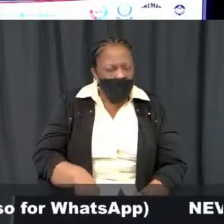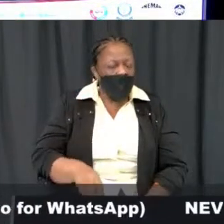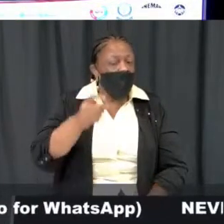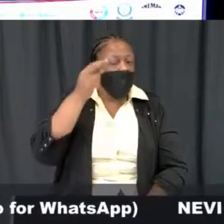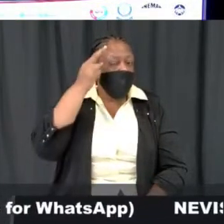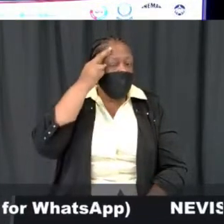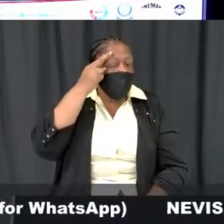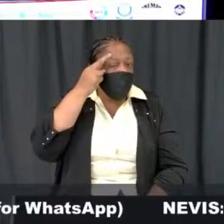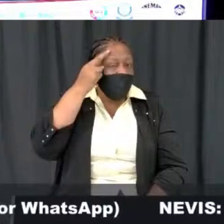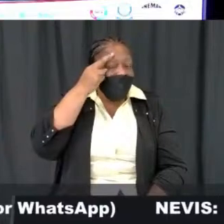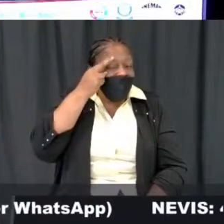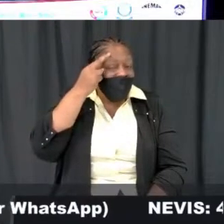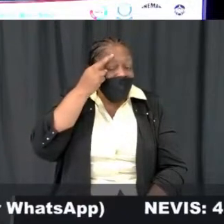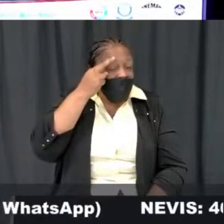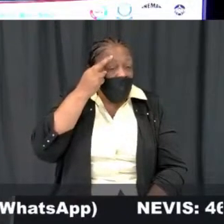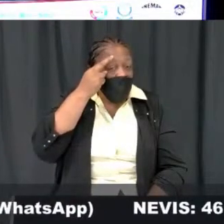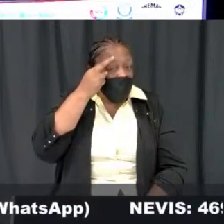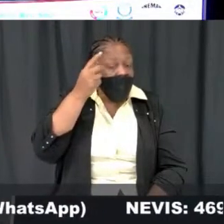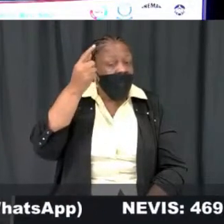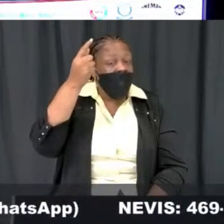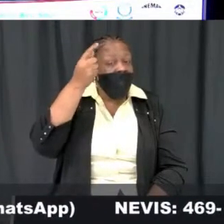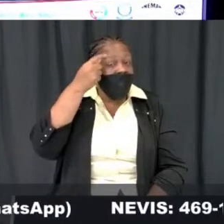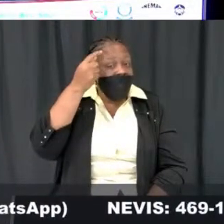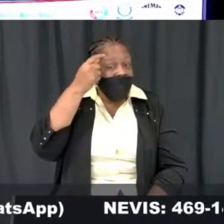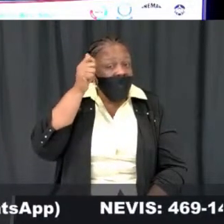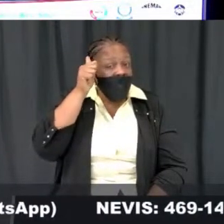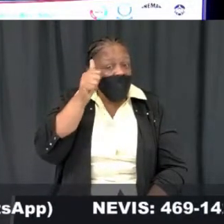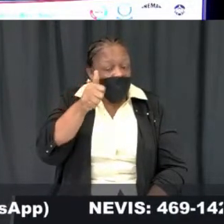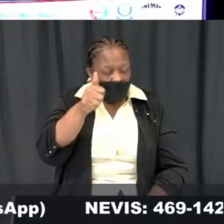things, reason is not given the fairest play.